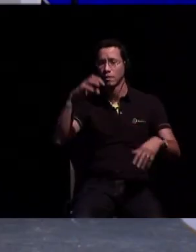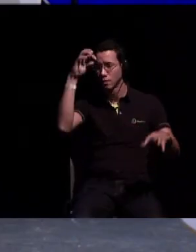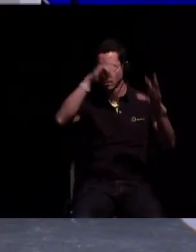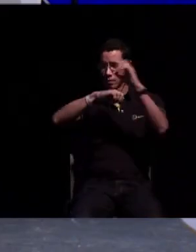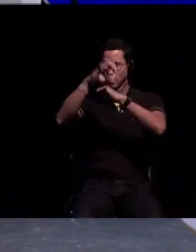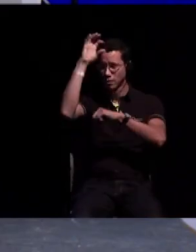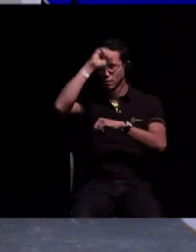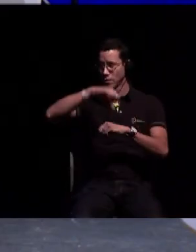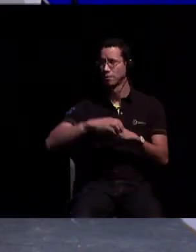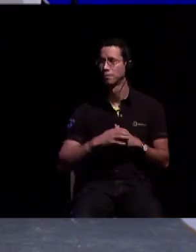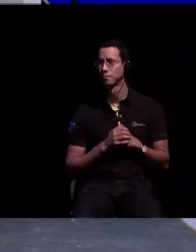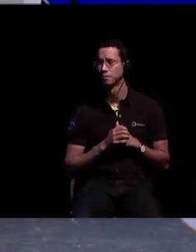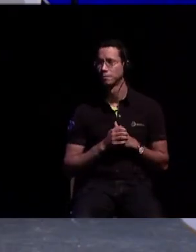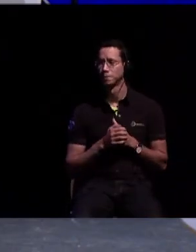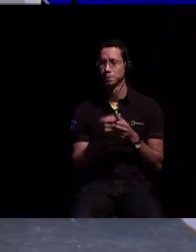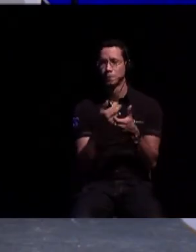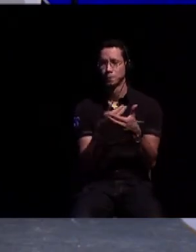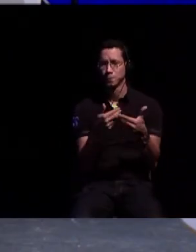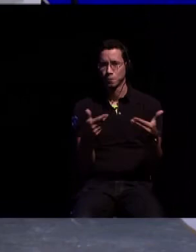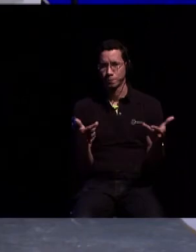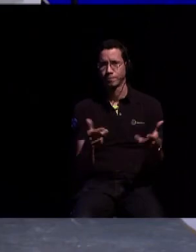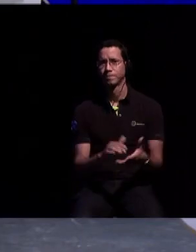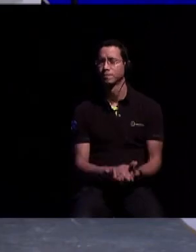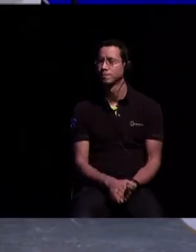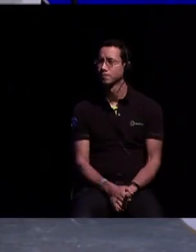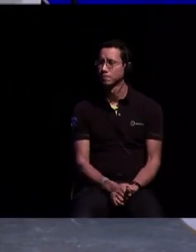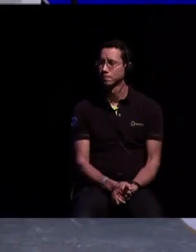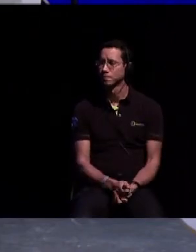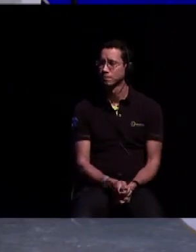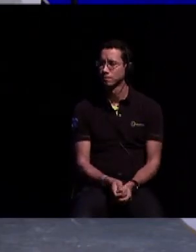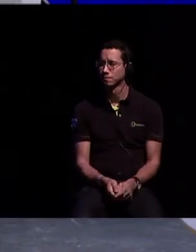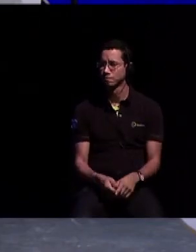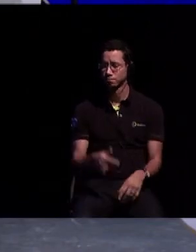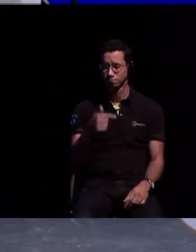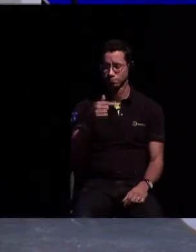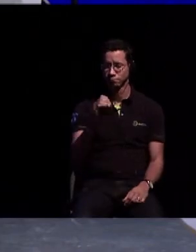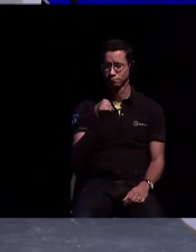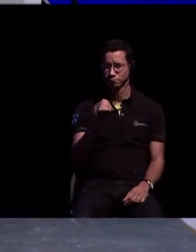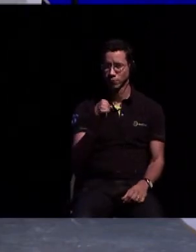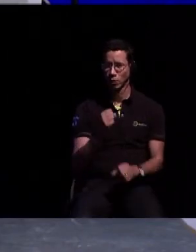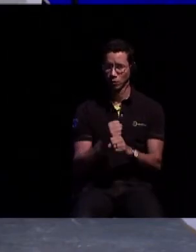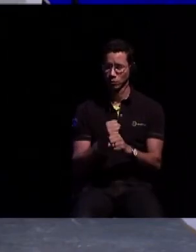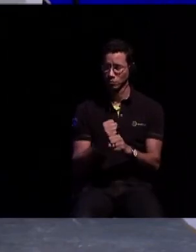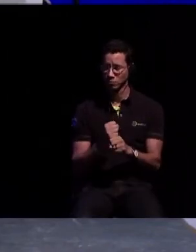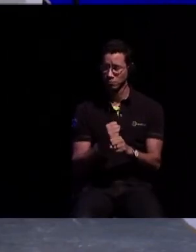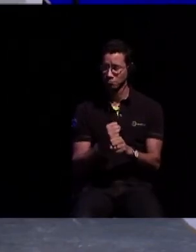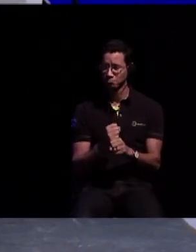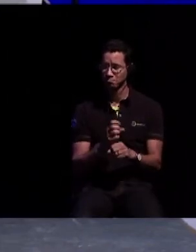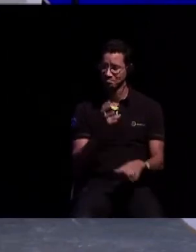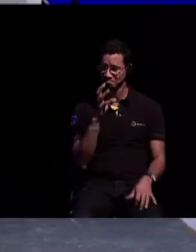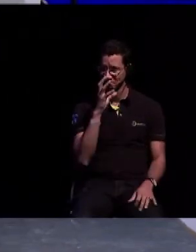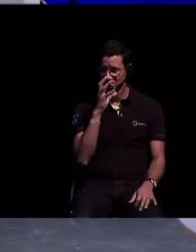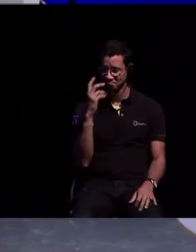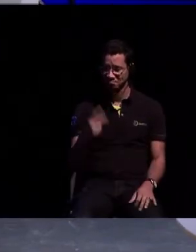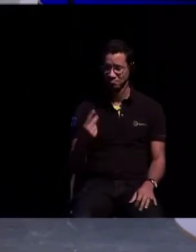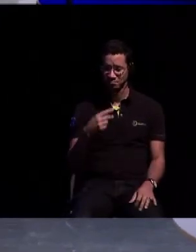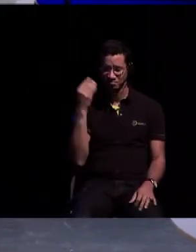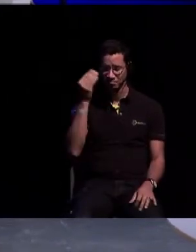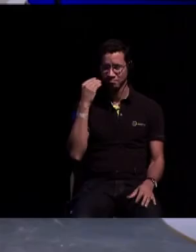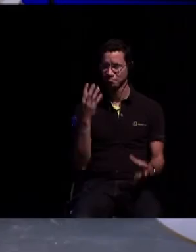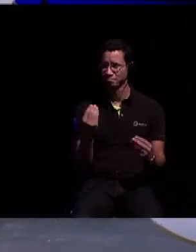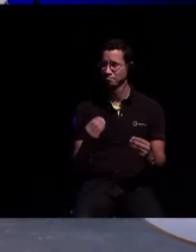area. And again, 70 years, how incredible is that? Thank you. Esto no existe más que en Brasil. Yo tengo